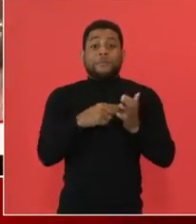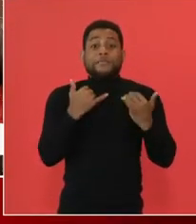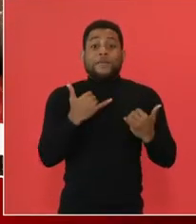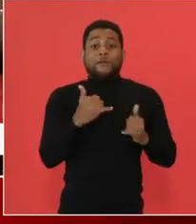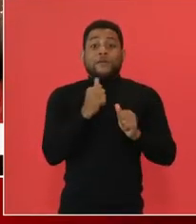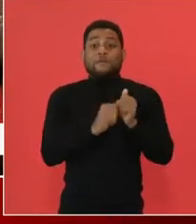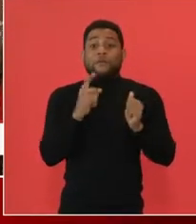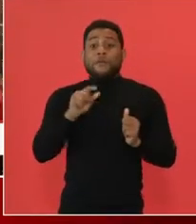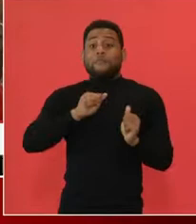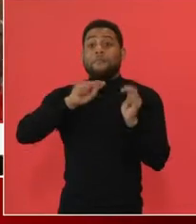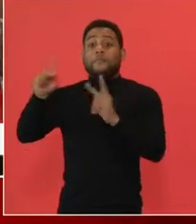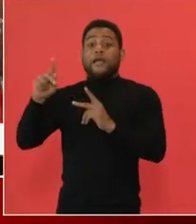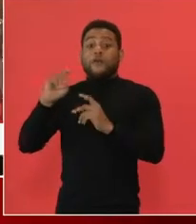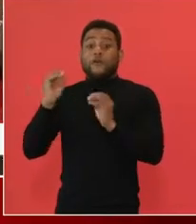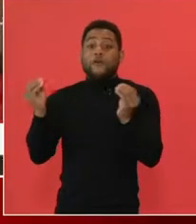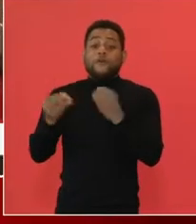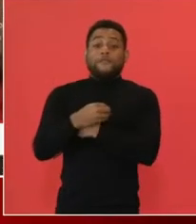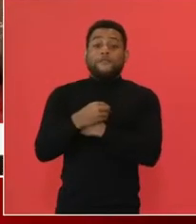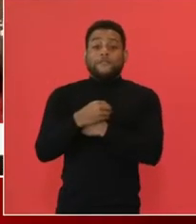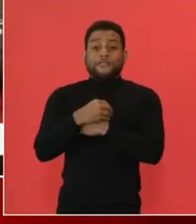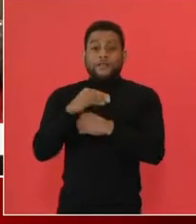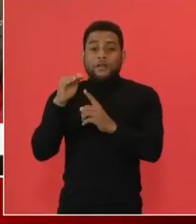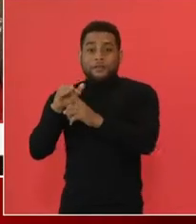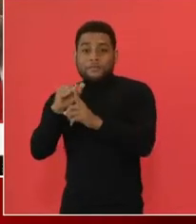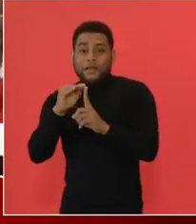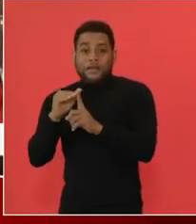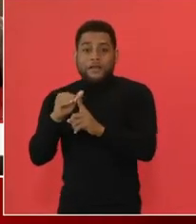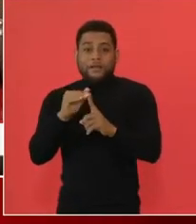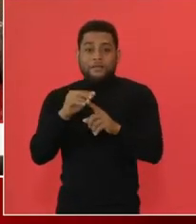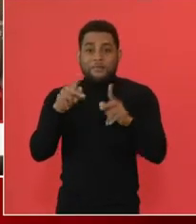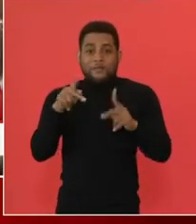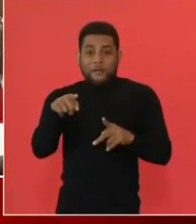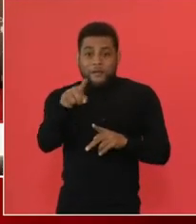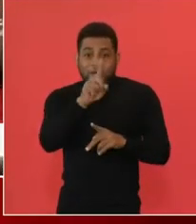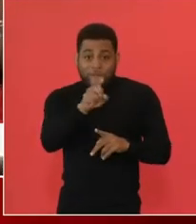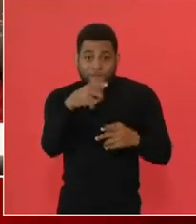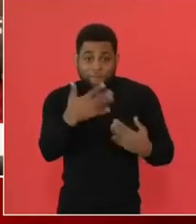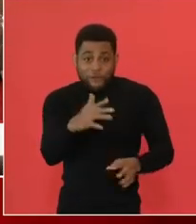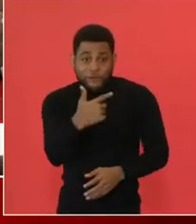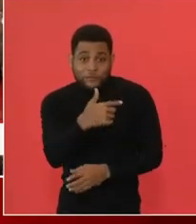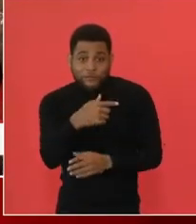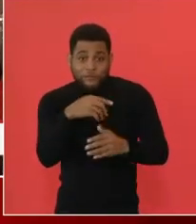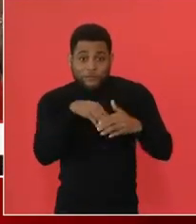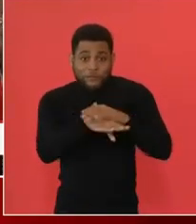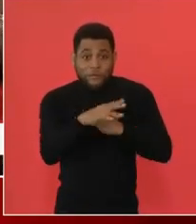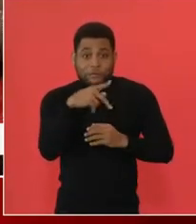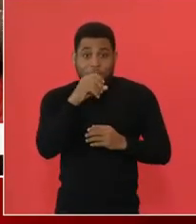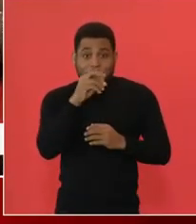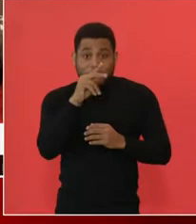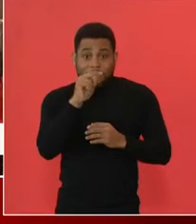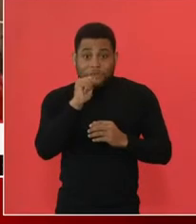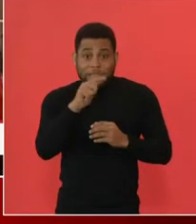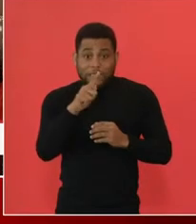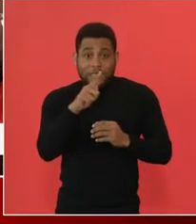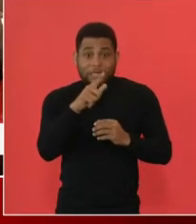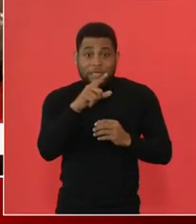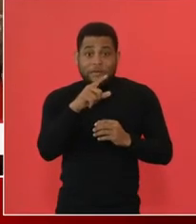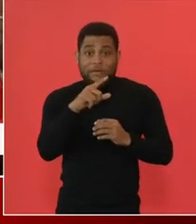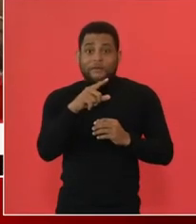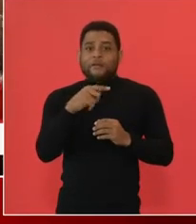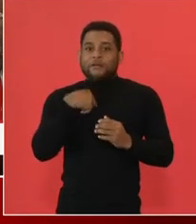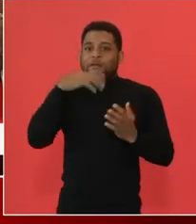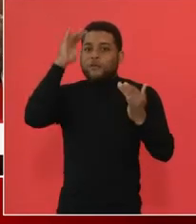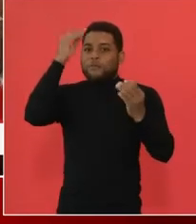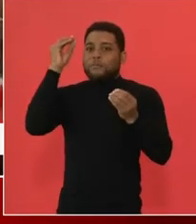reminded, and their coworkers are asking them, have you gone to the portal? I think more employees will enter their information